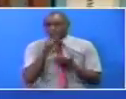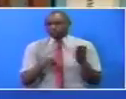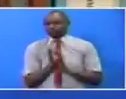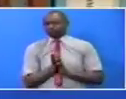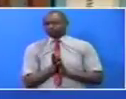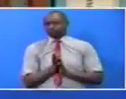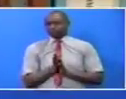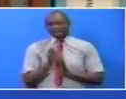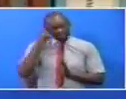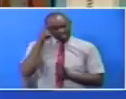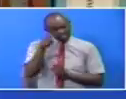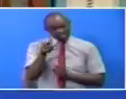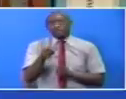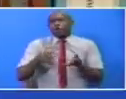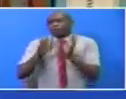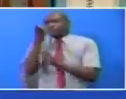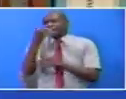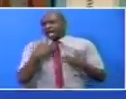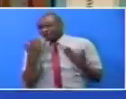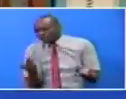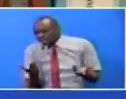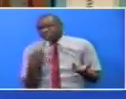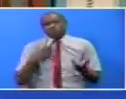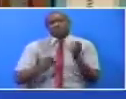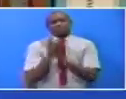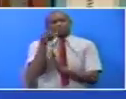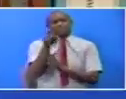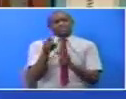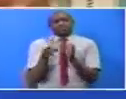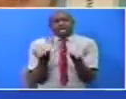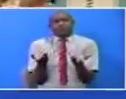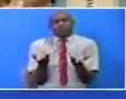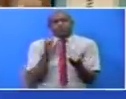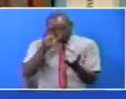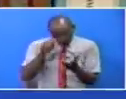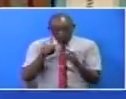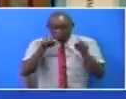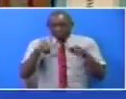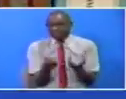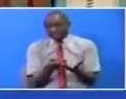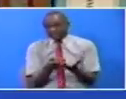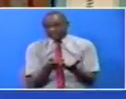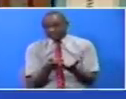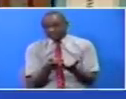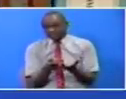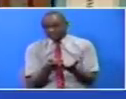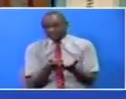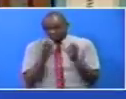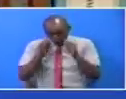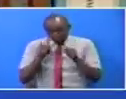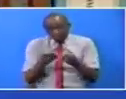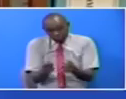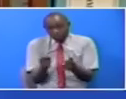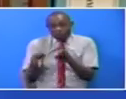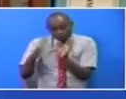know, in Kwale, what are the opportunities and how do we develop products out of the box specifically to address